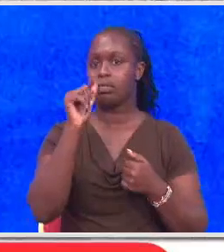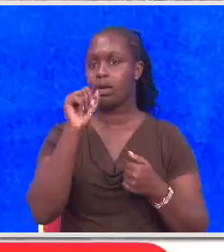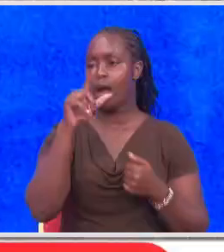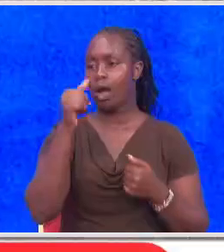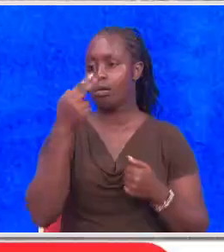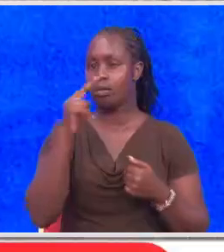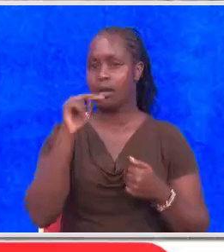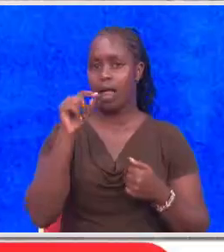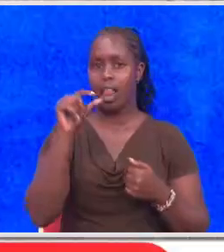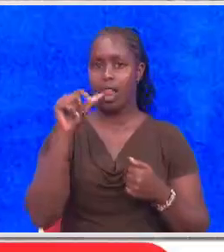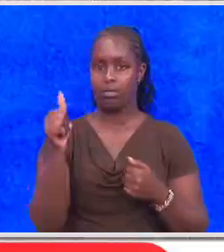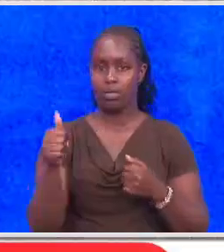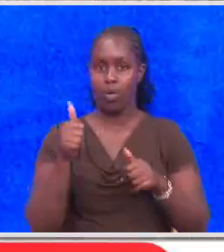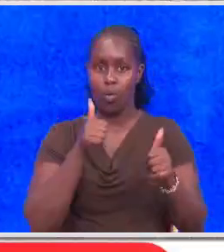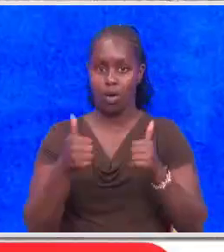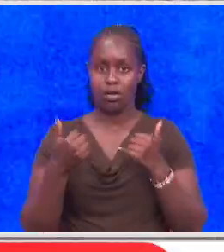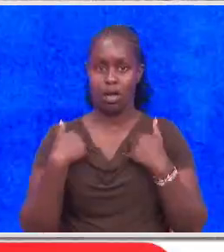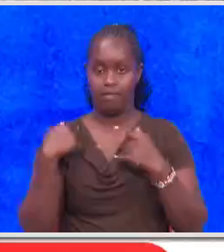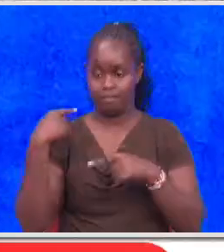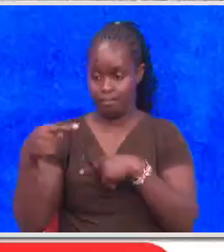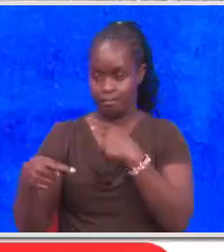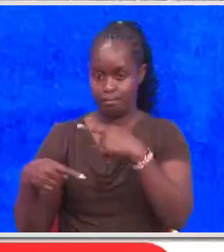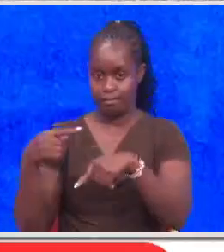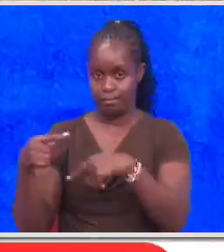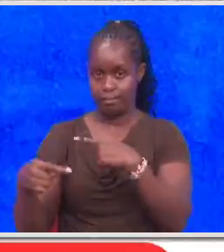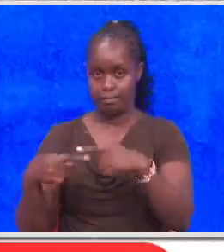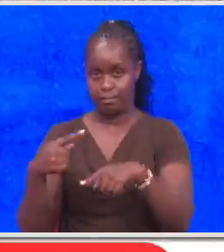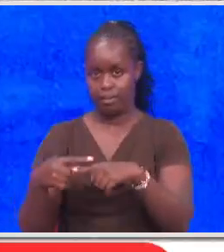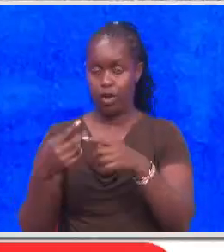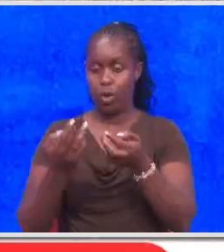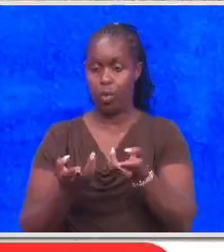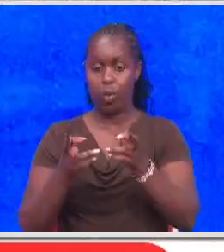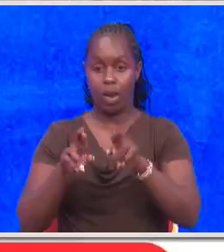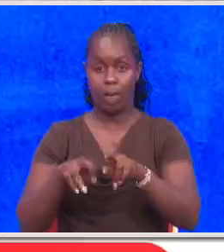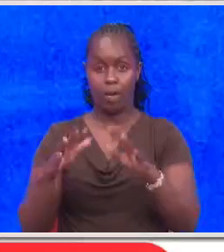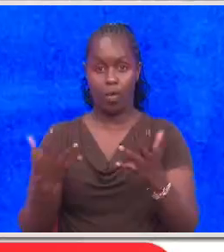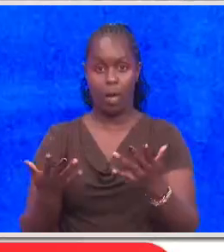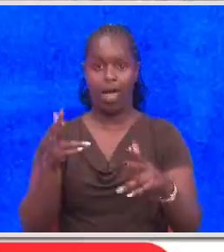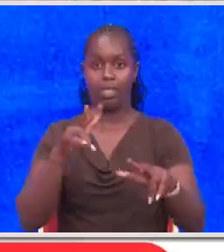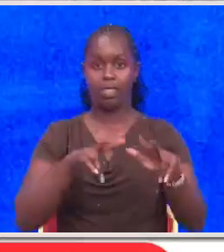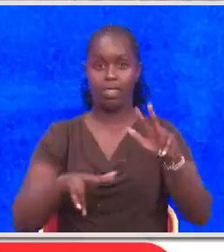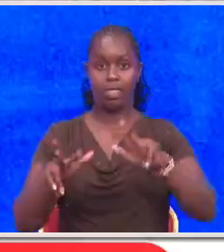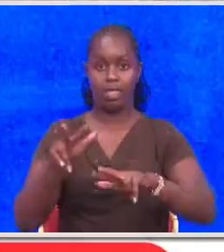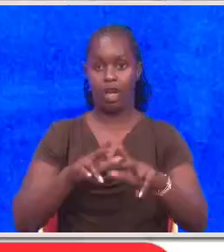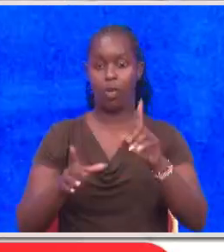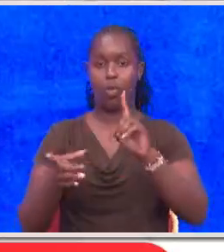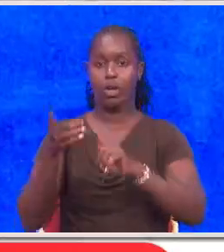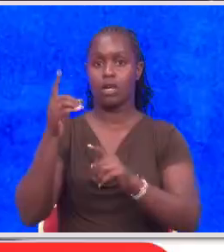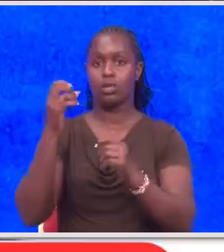tournament that has been going on, which will happen at Nyayo Stadium on the 12th